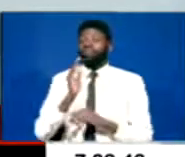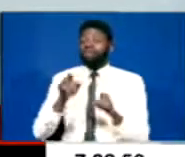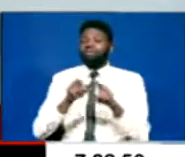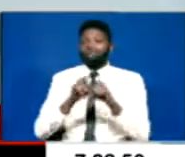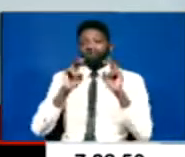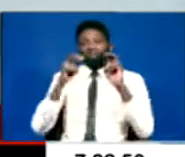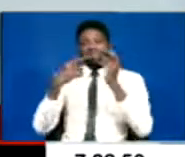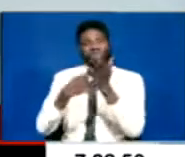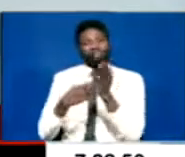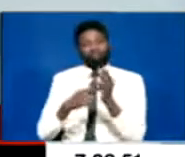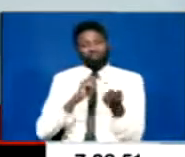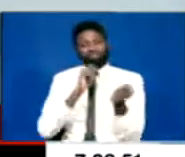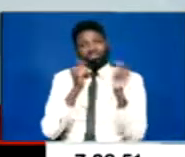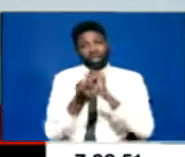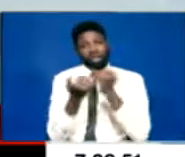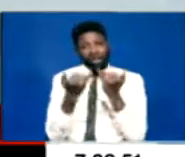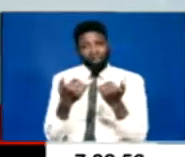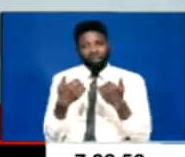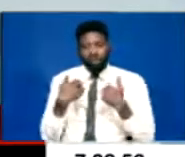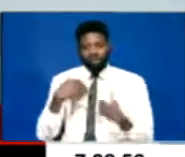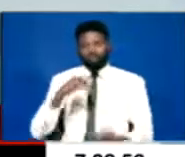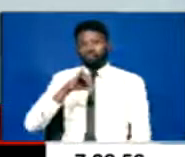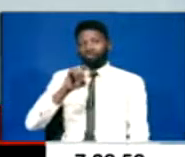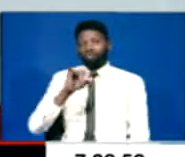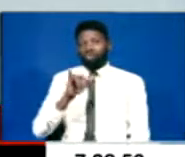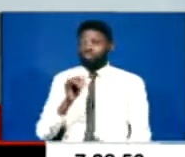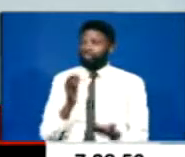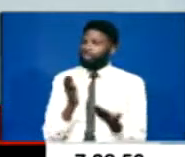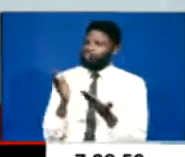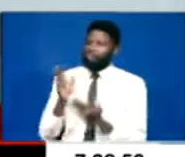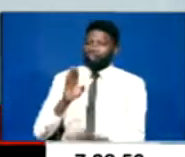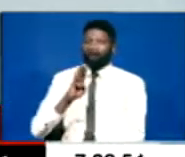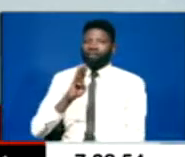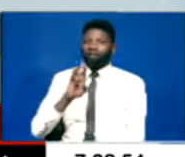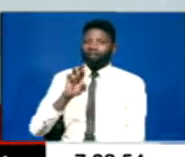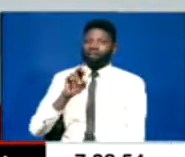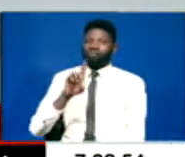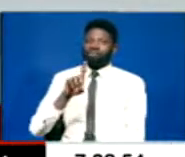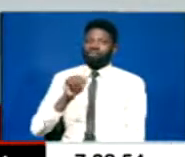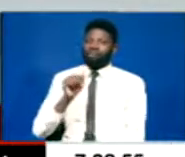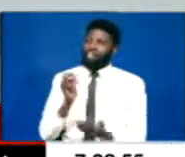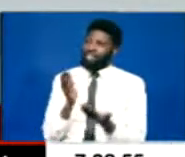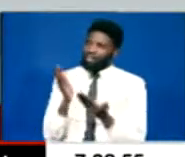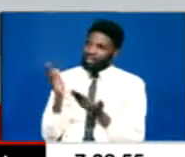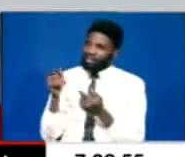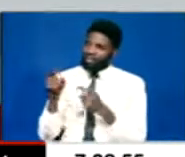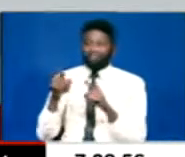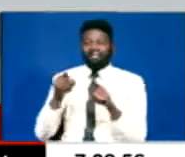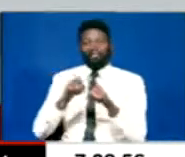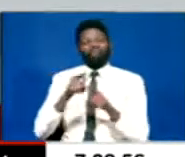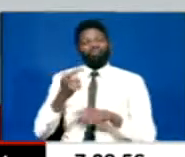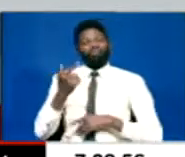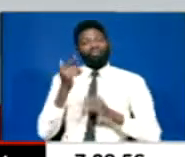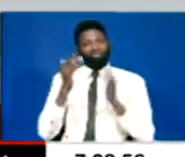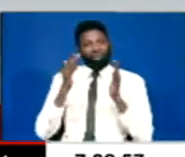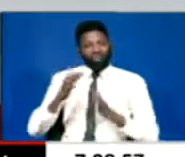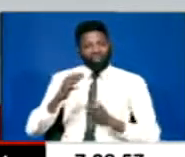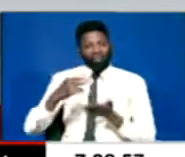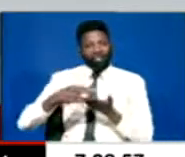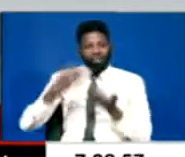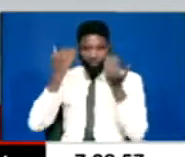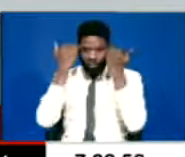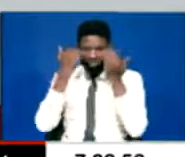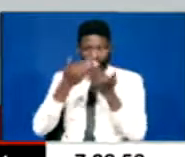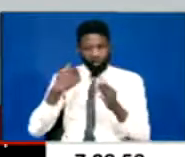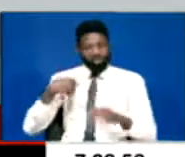point, let me introduce Joy Brenda Mdivo, who is with us here in studio. She's an advocate of the High Court. And before we went on air,